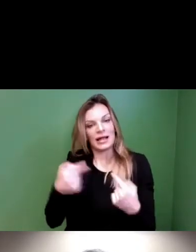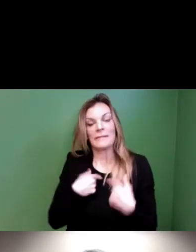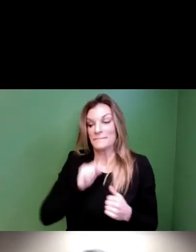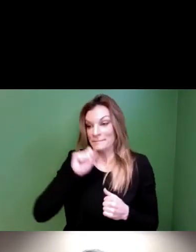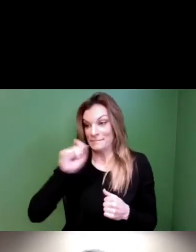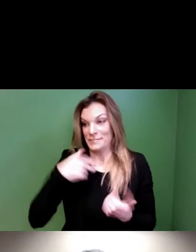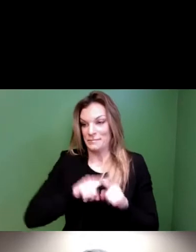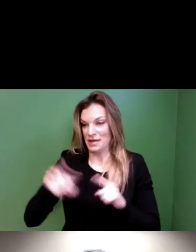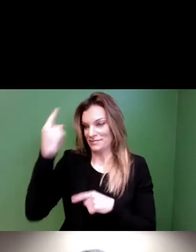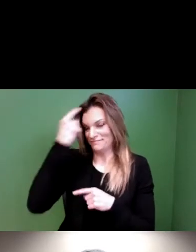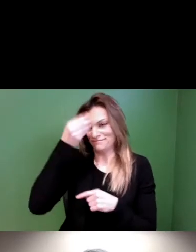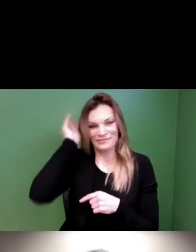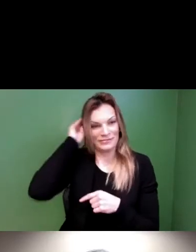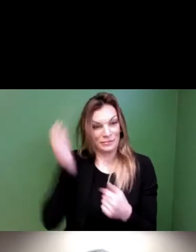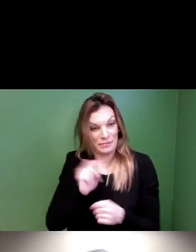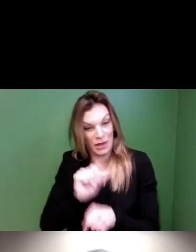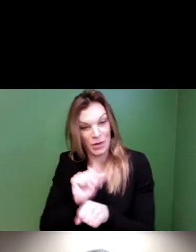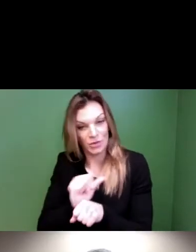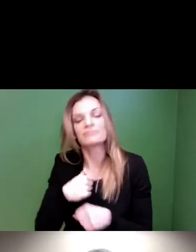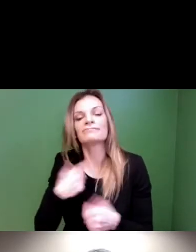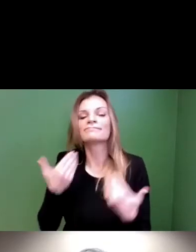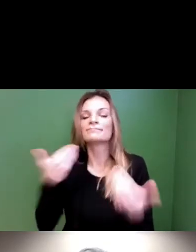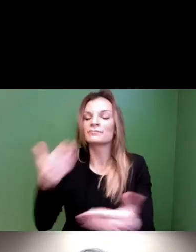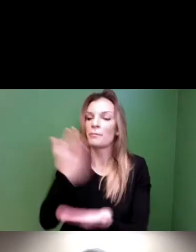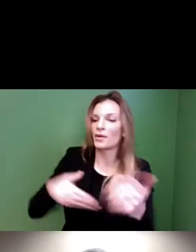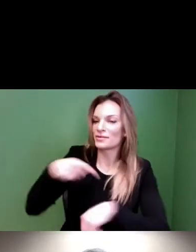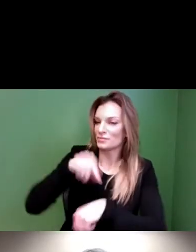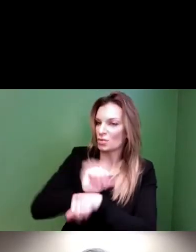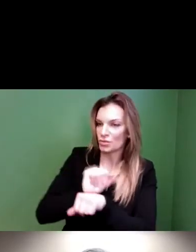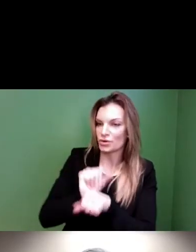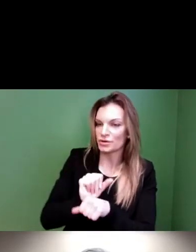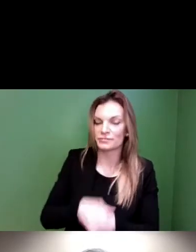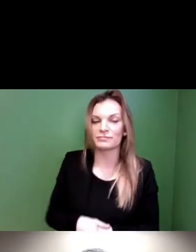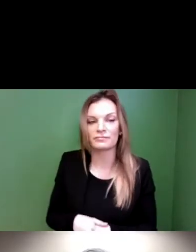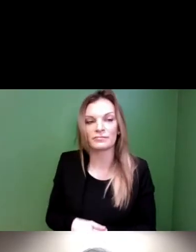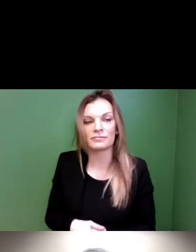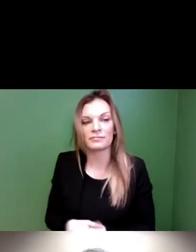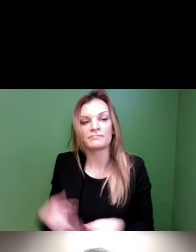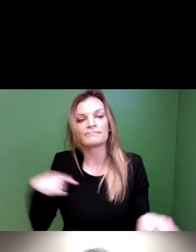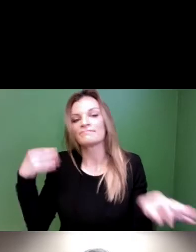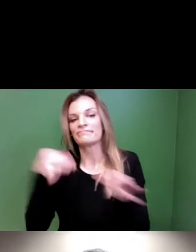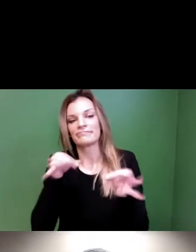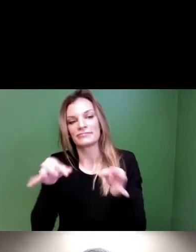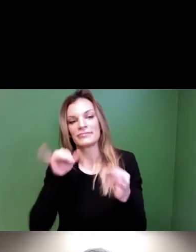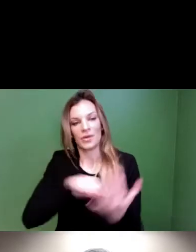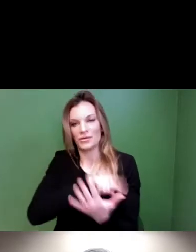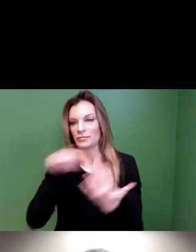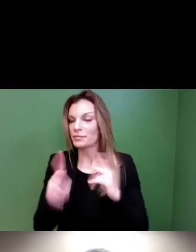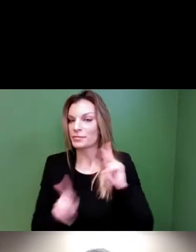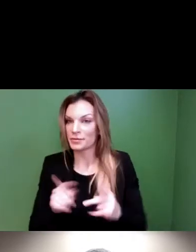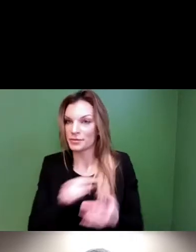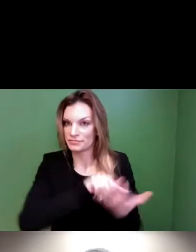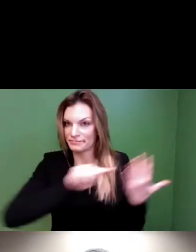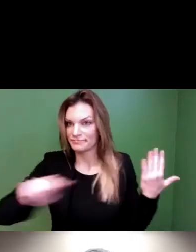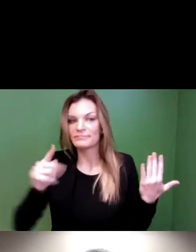I wanted to give you a very broad overview of the kinds of individuals you're going to see. This is what we typically deal with,